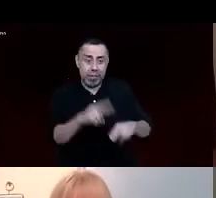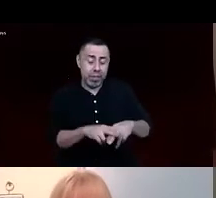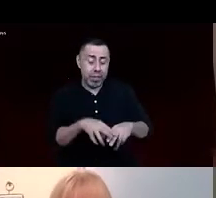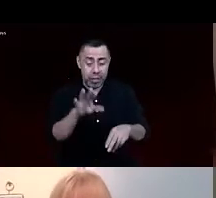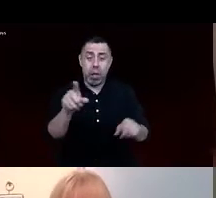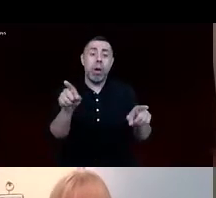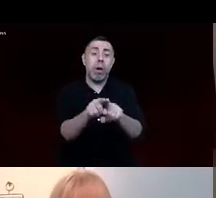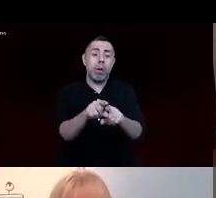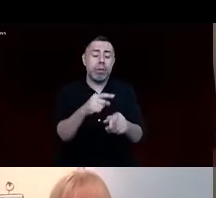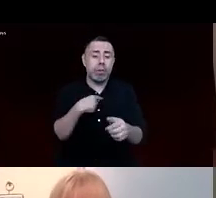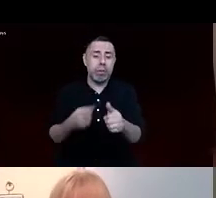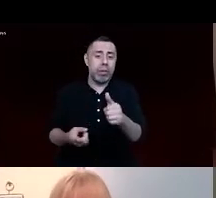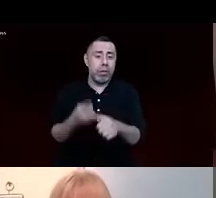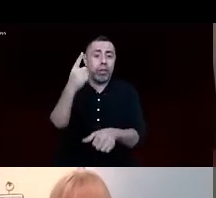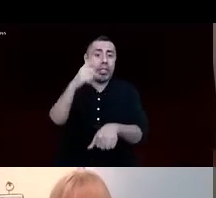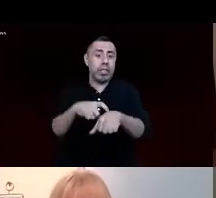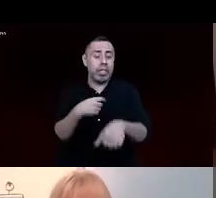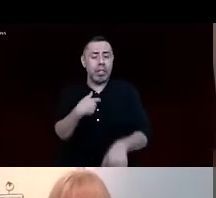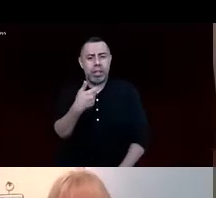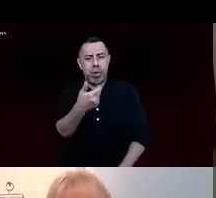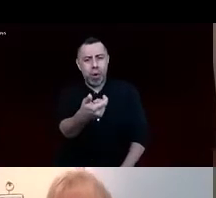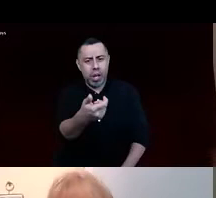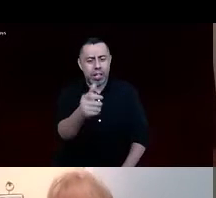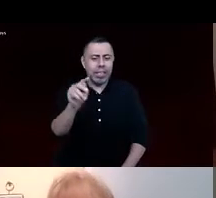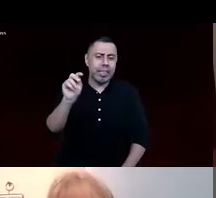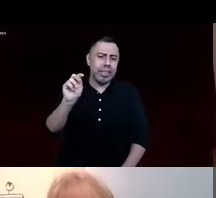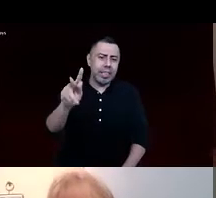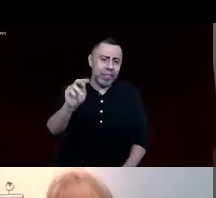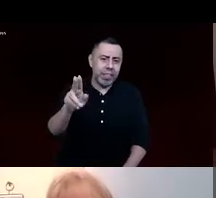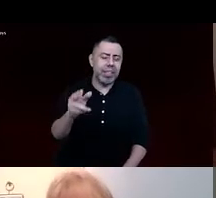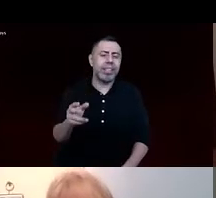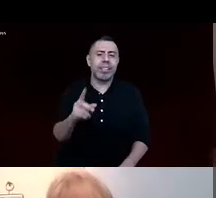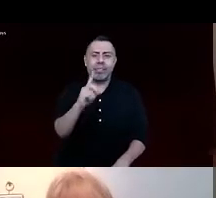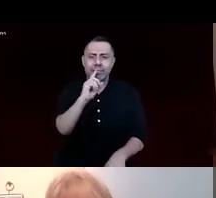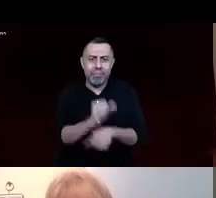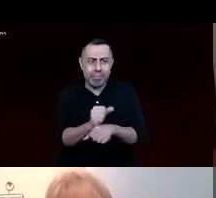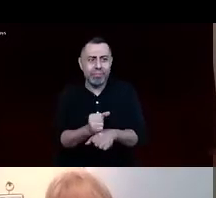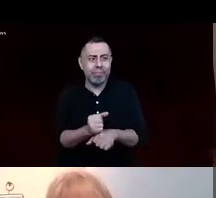time, really watching movies and